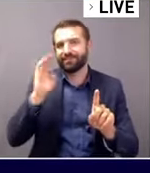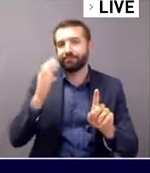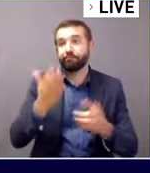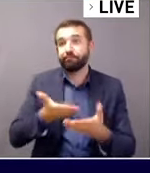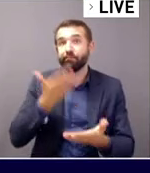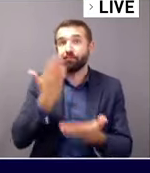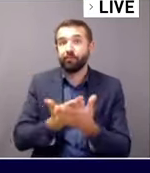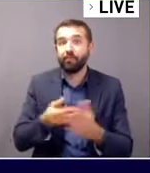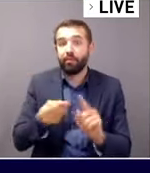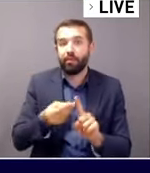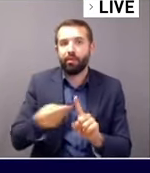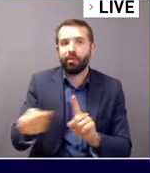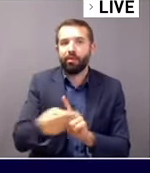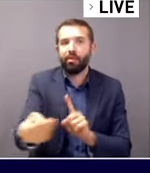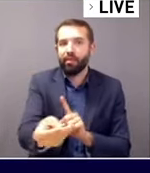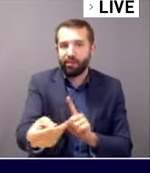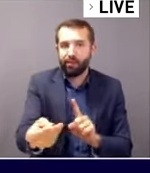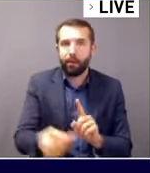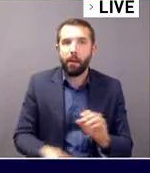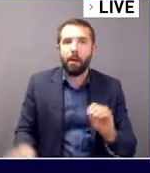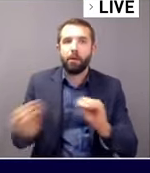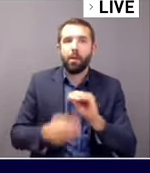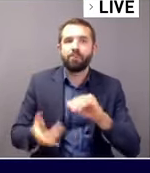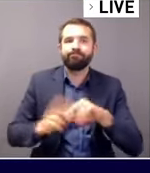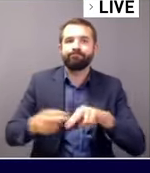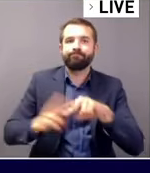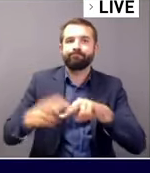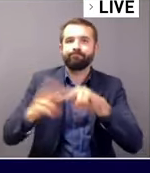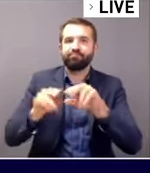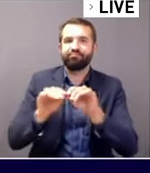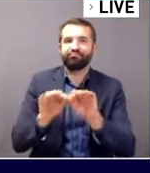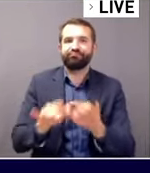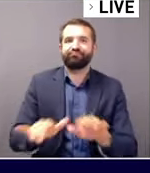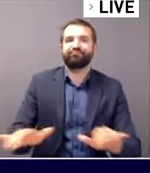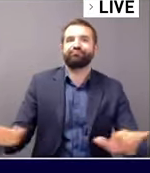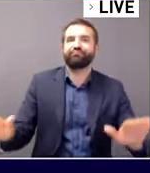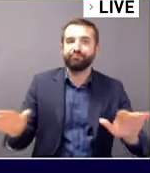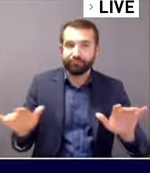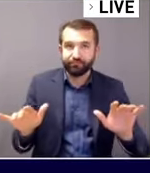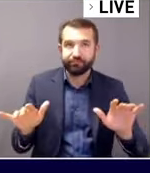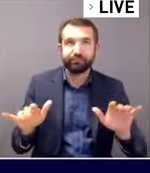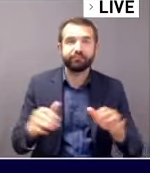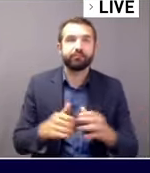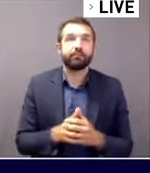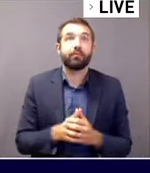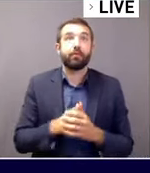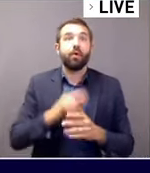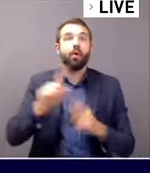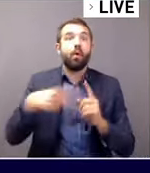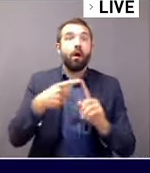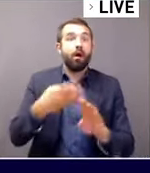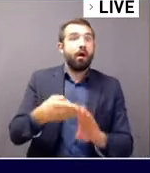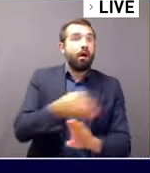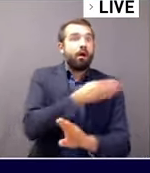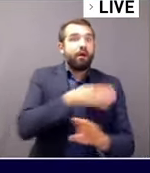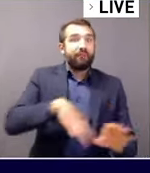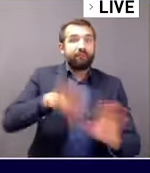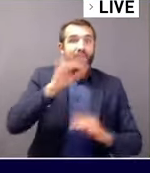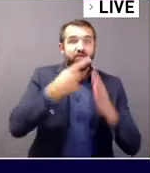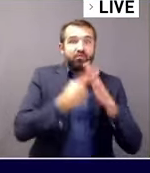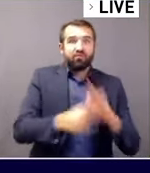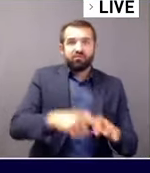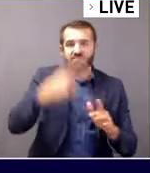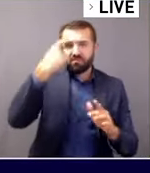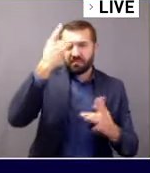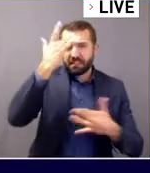an increasing frequency in York County. When we look at when individuals are getting sick, they're not telling us that they were